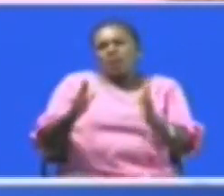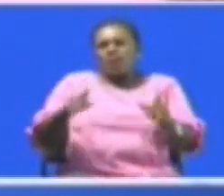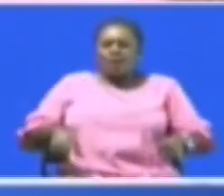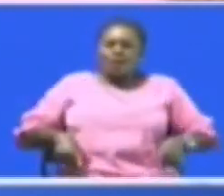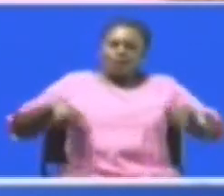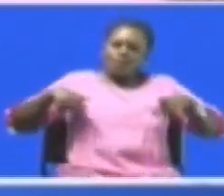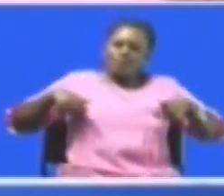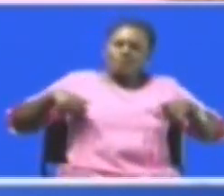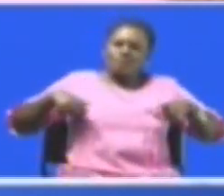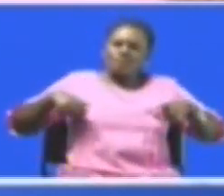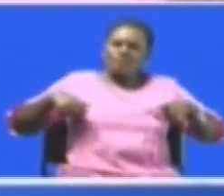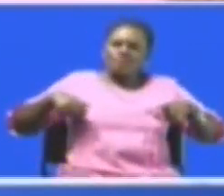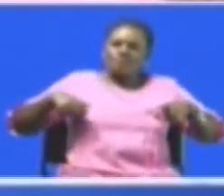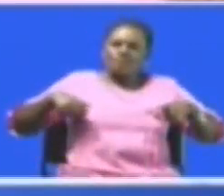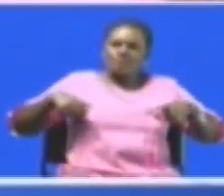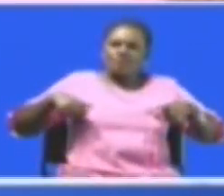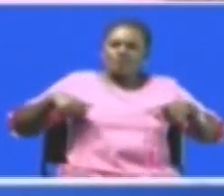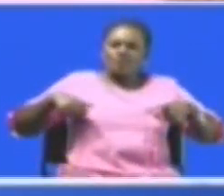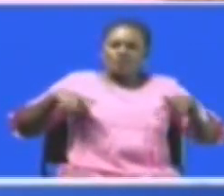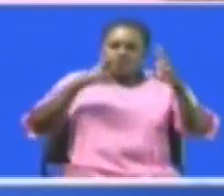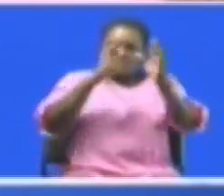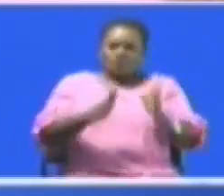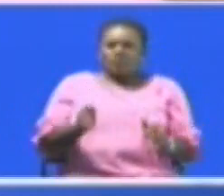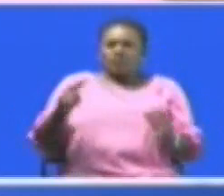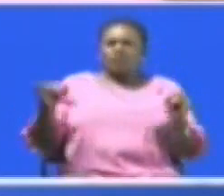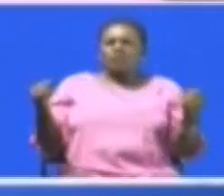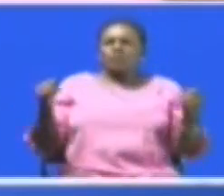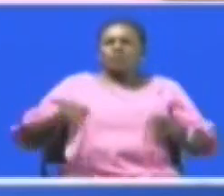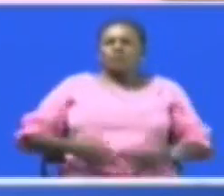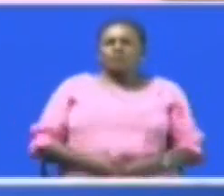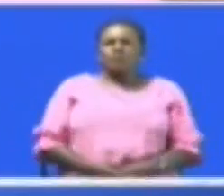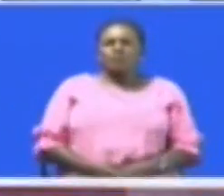keep her alive. Timothy Otieno, KTN News.